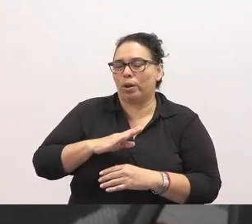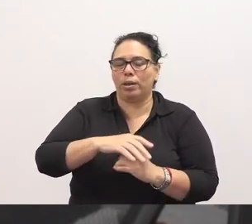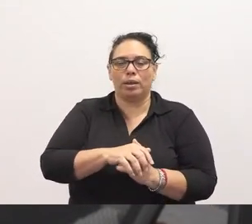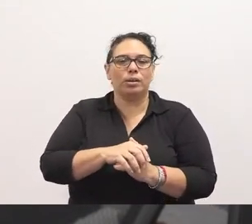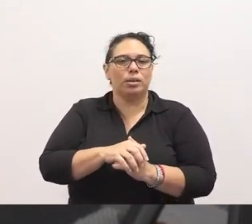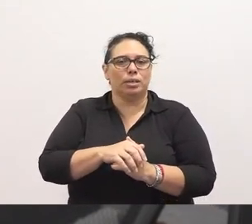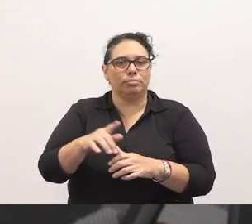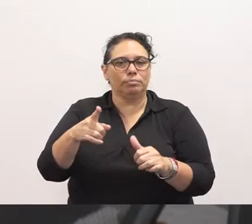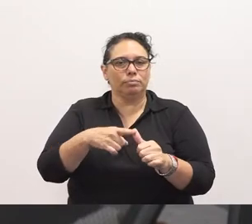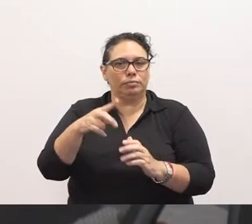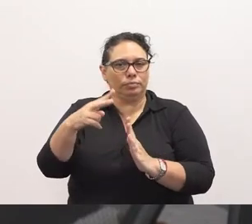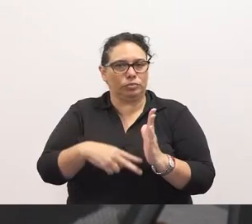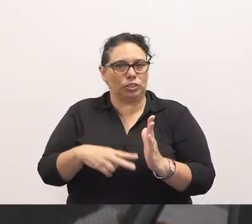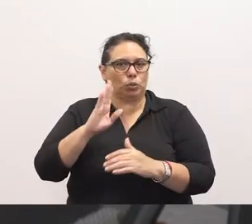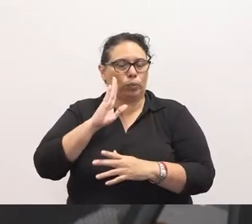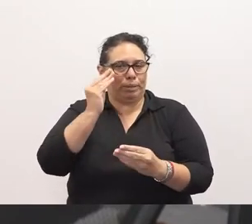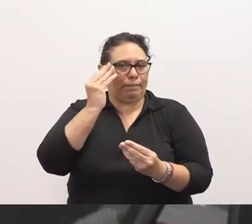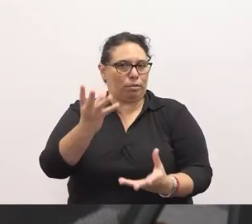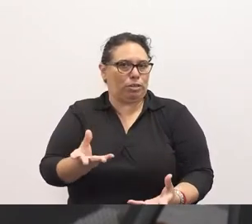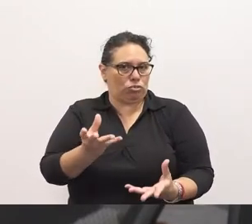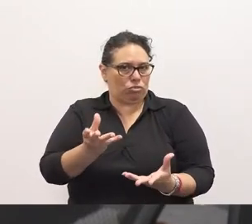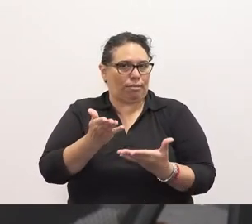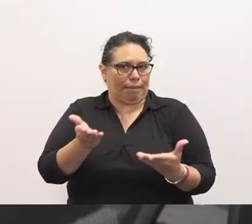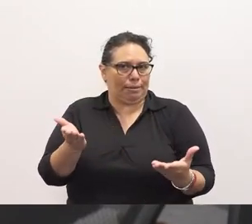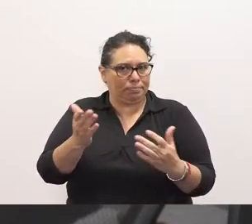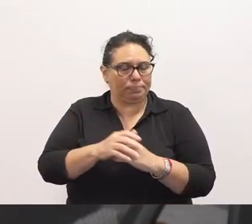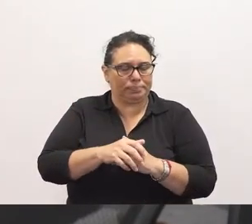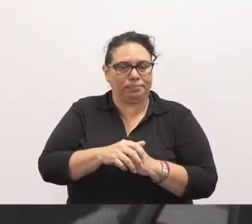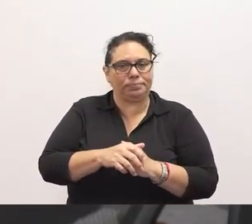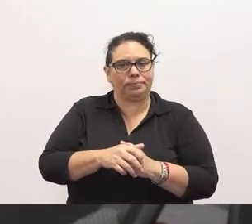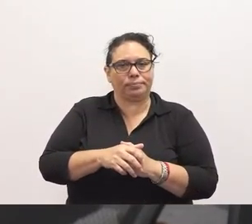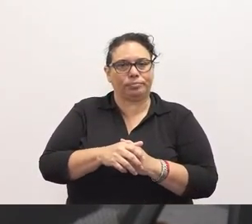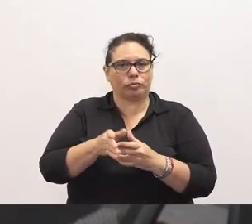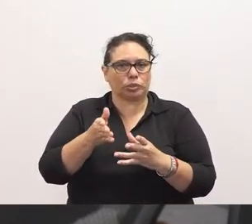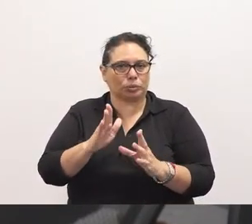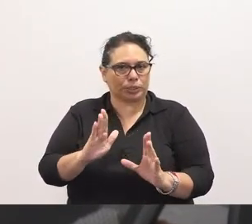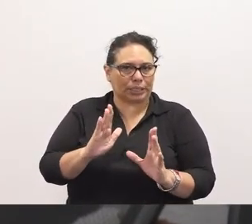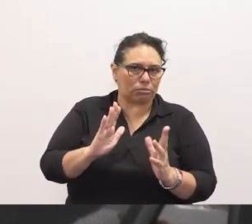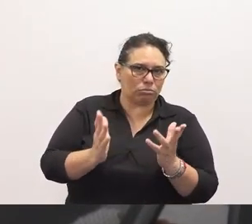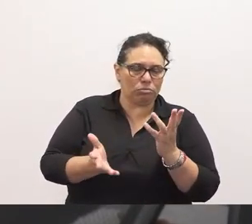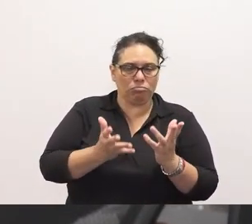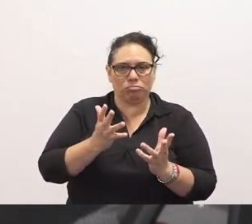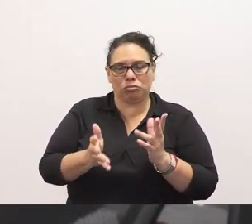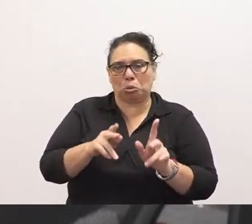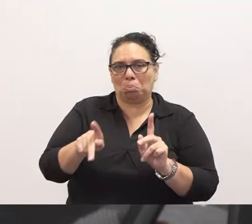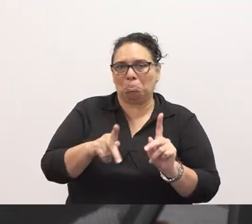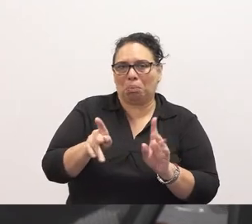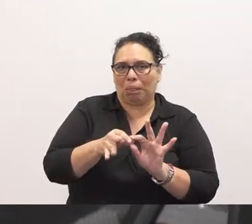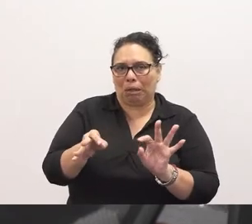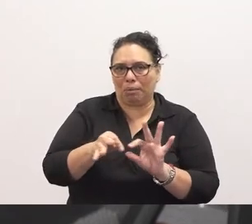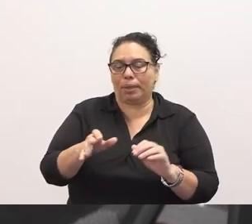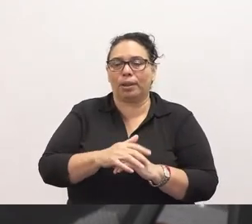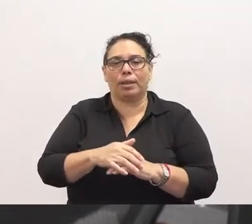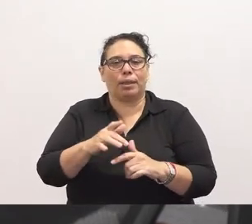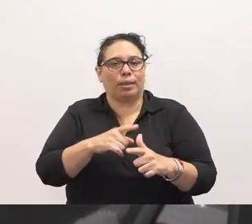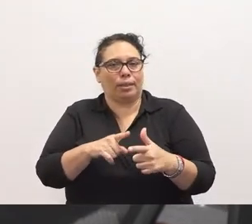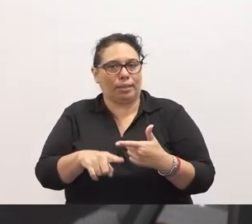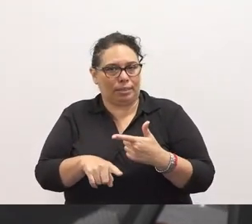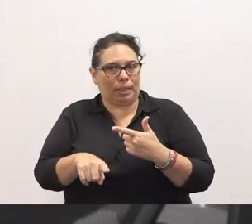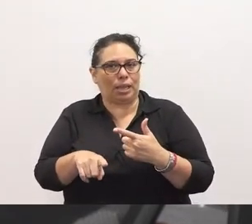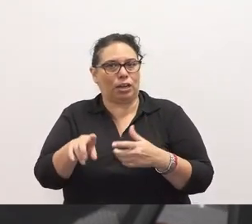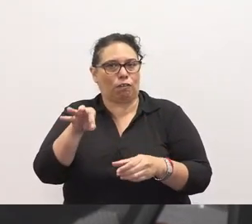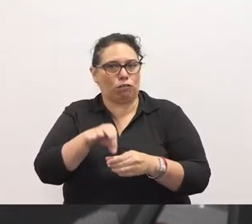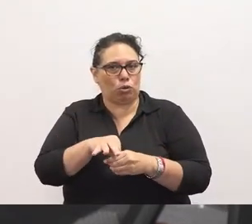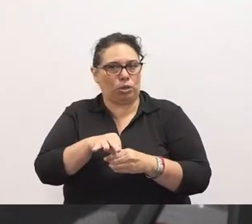the first reading will be an informational item where there will be allowed for some public comment as well, and then be voted